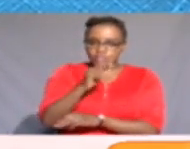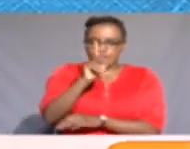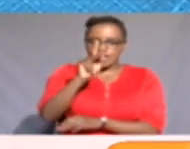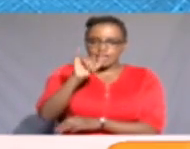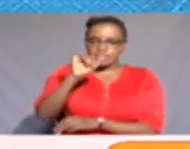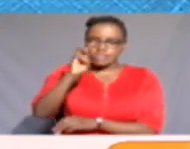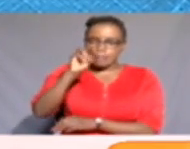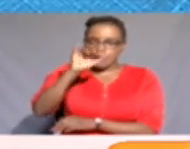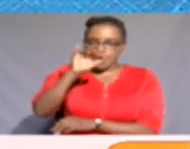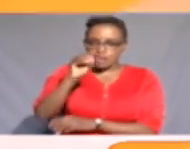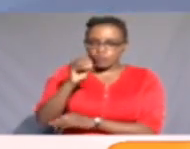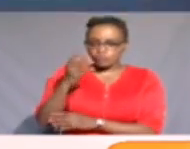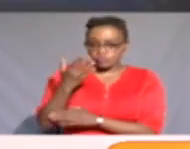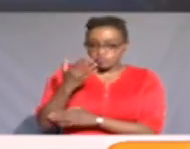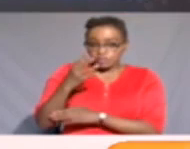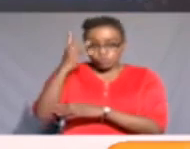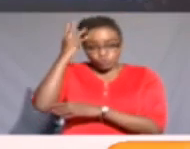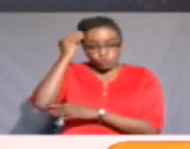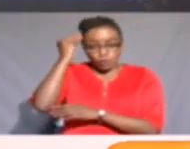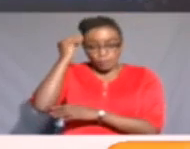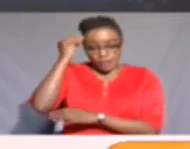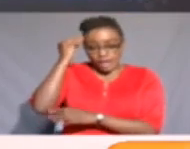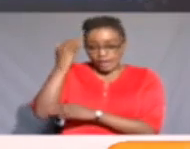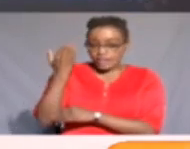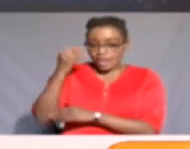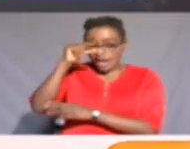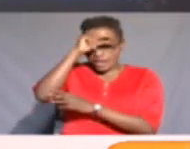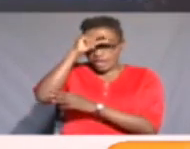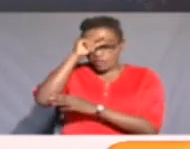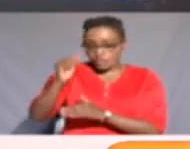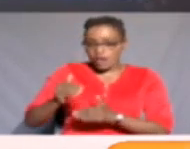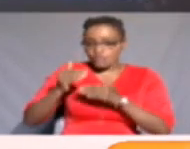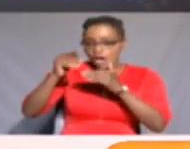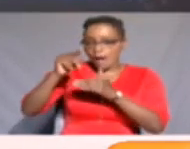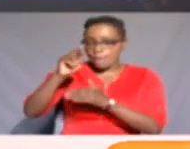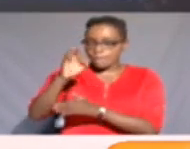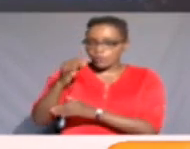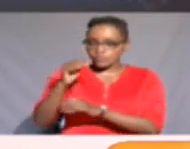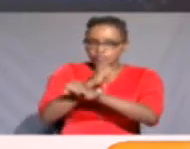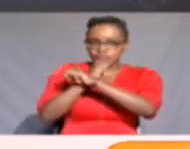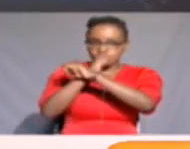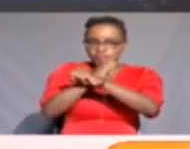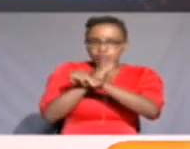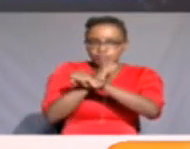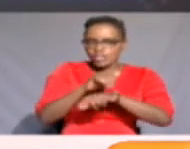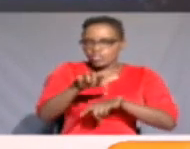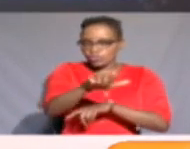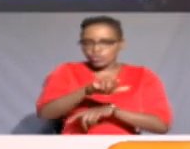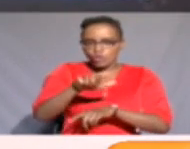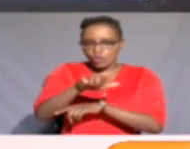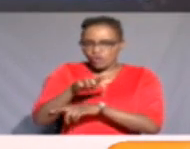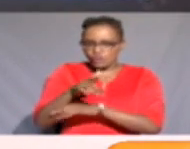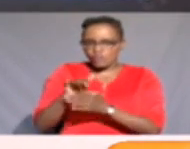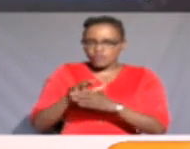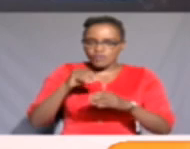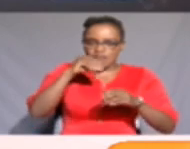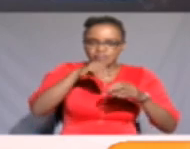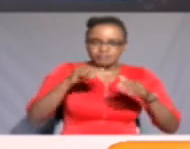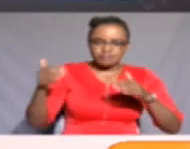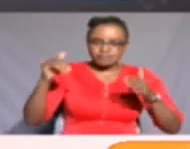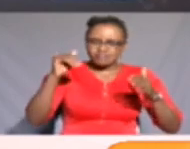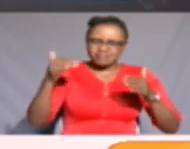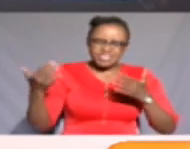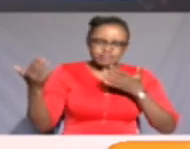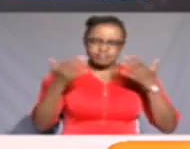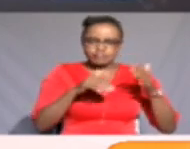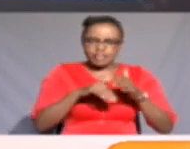the Jubaland State Administration. KDF now handles the port defence, while the local administration manages imports and exports as